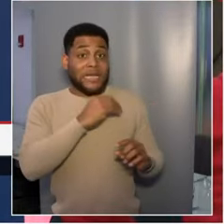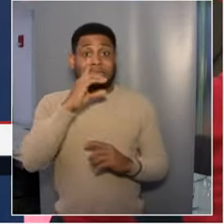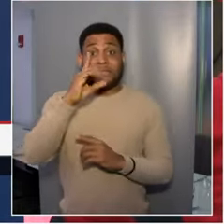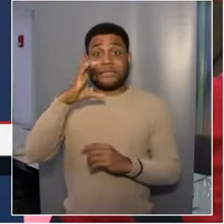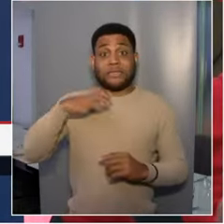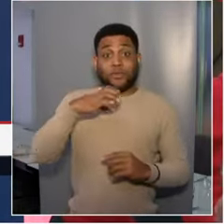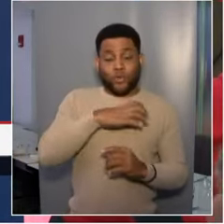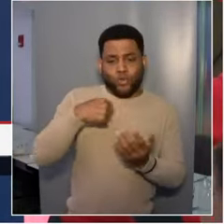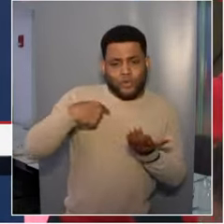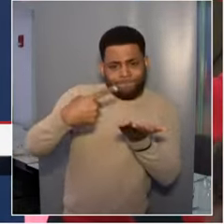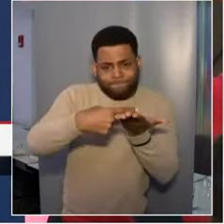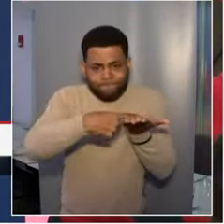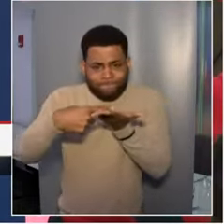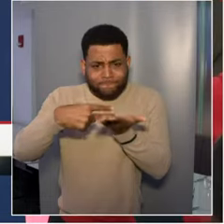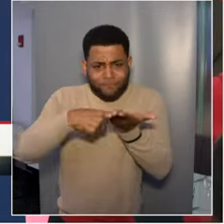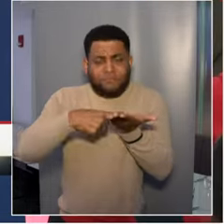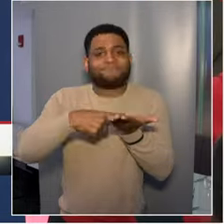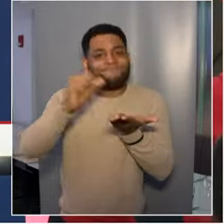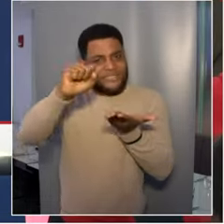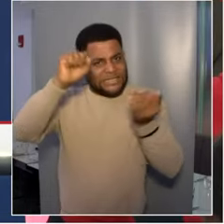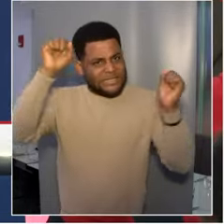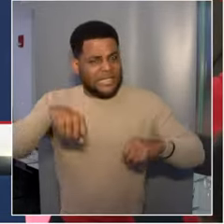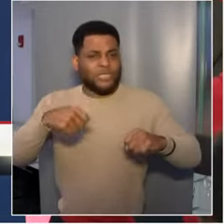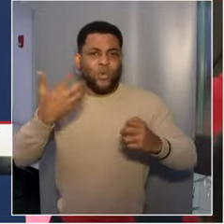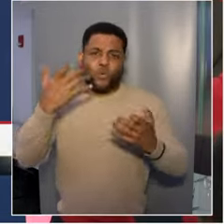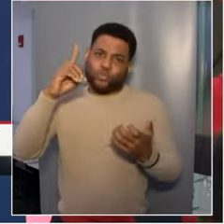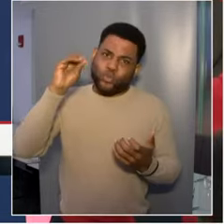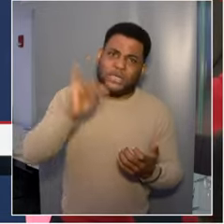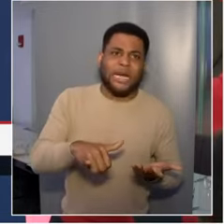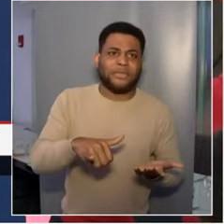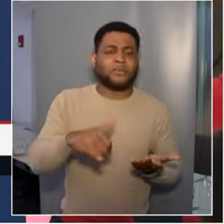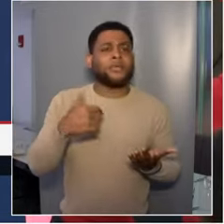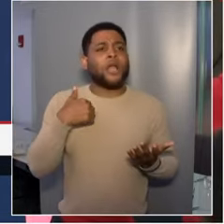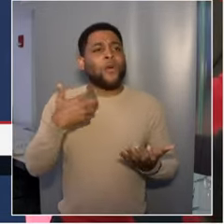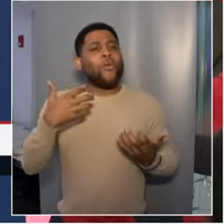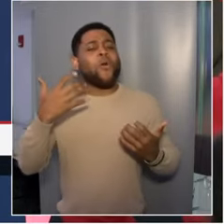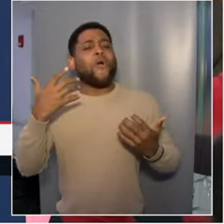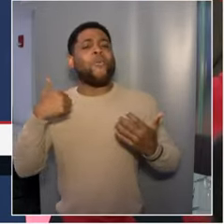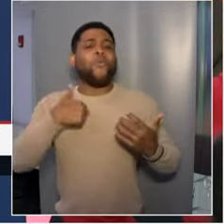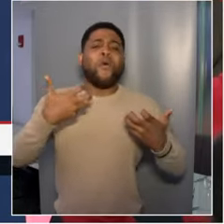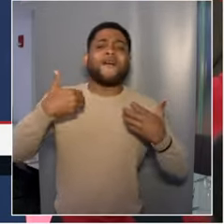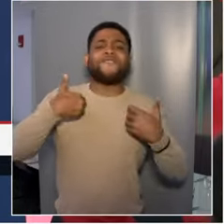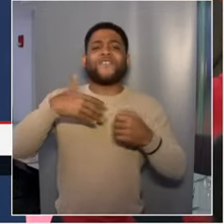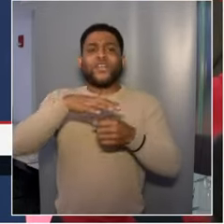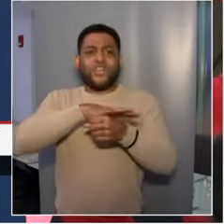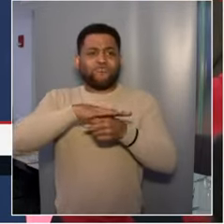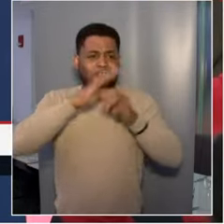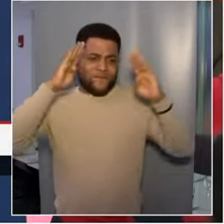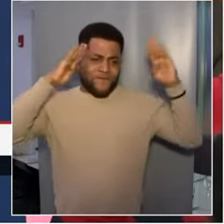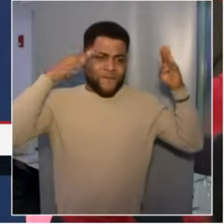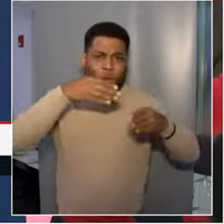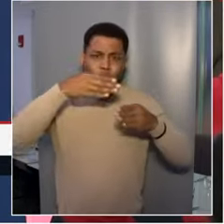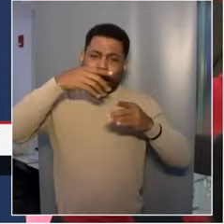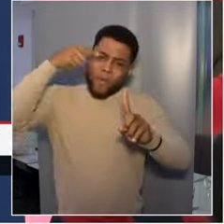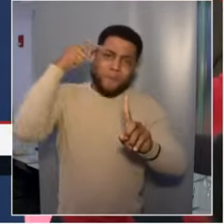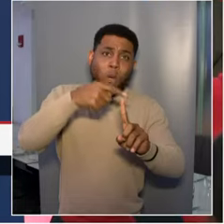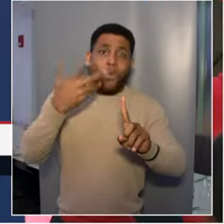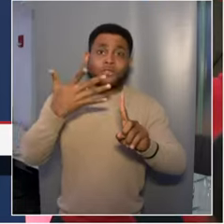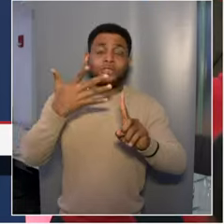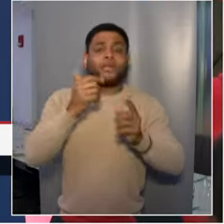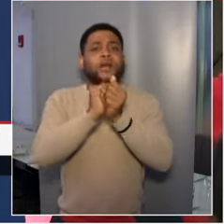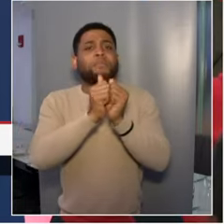would like to do. We'd like to have an area that's all about sports and entertainment and